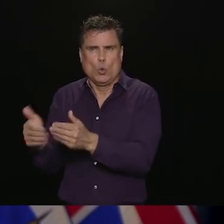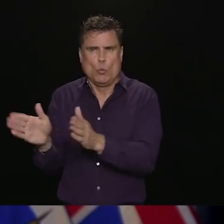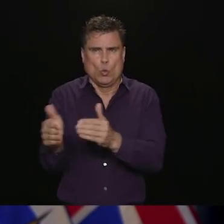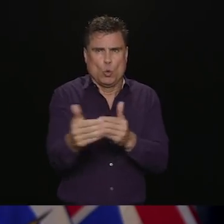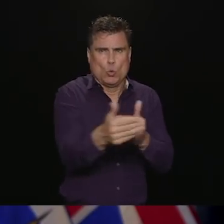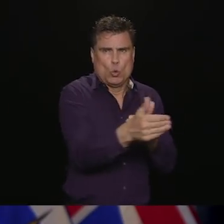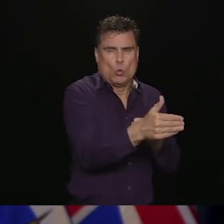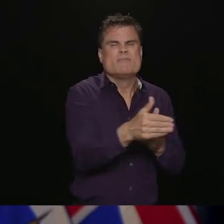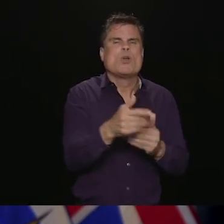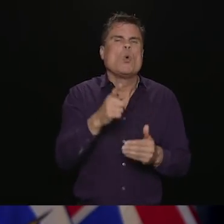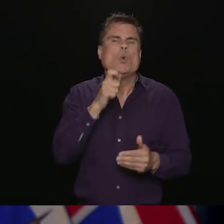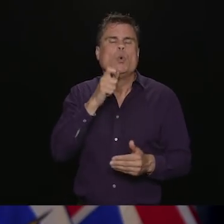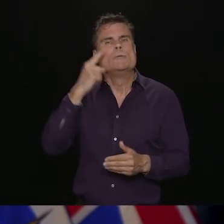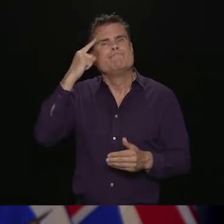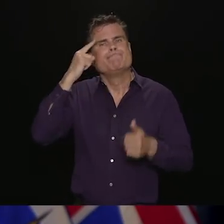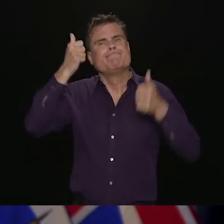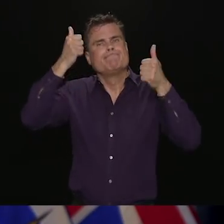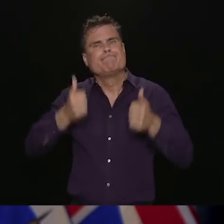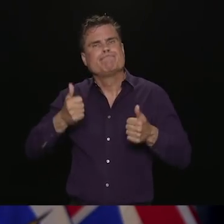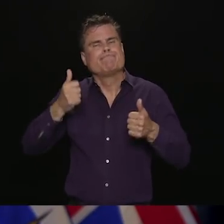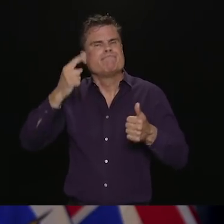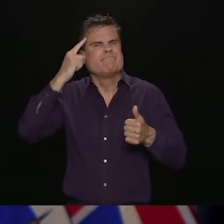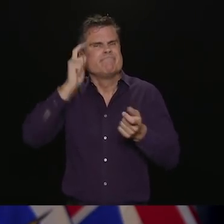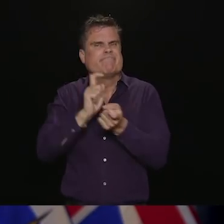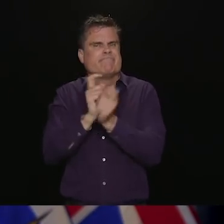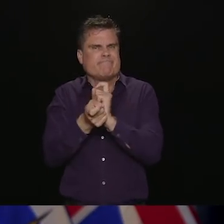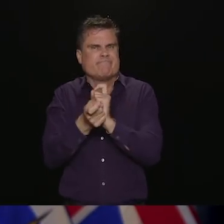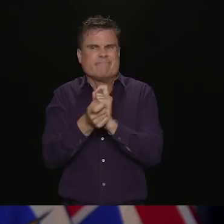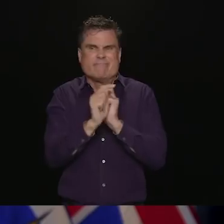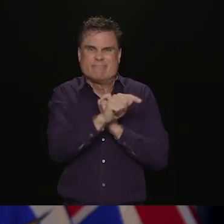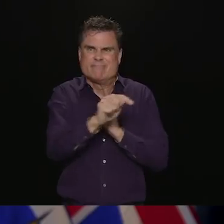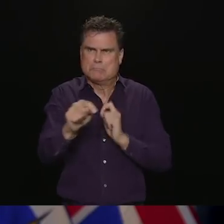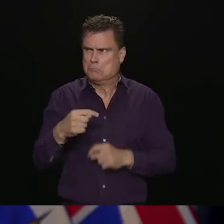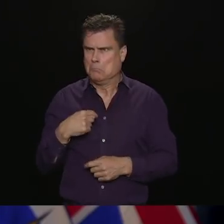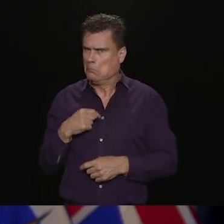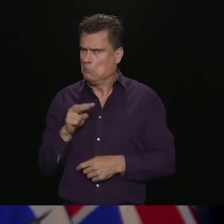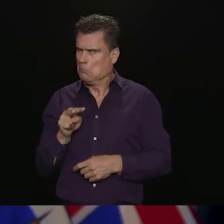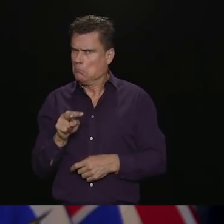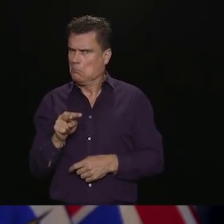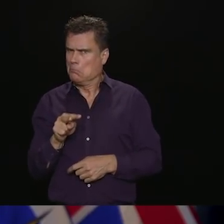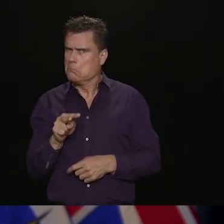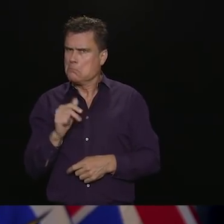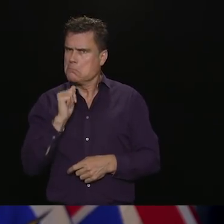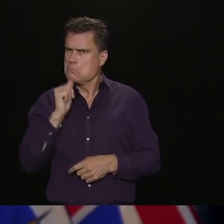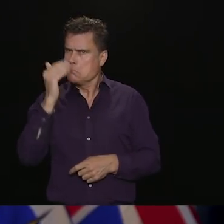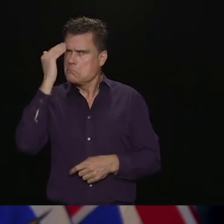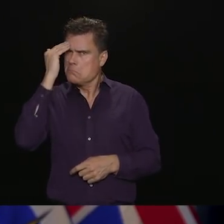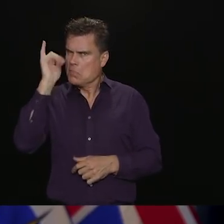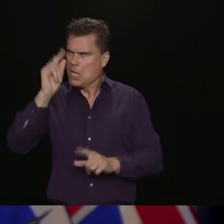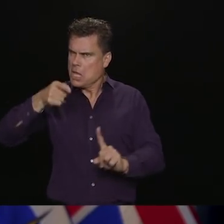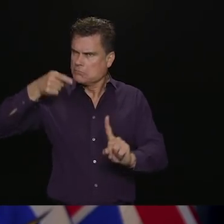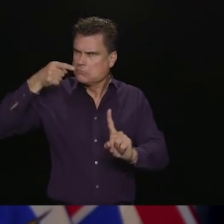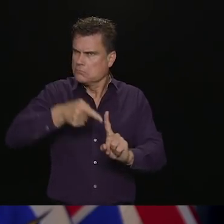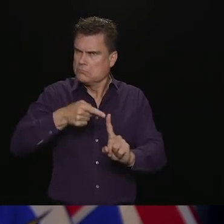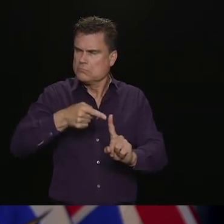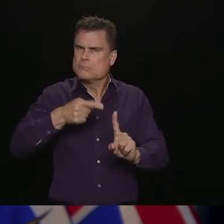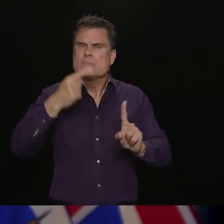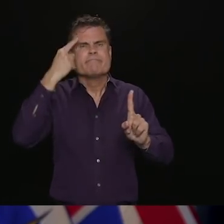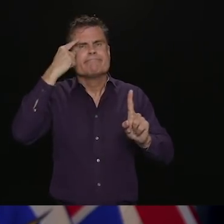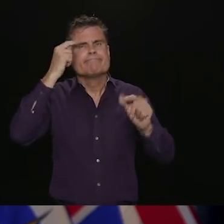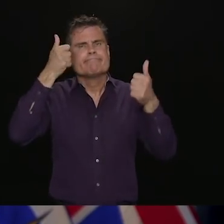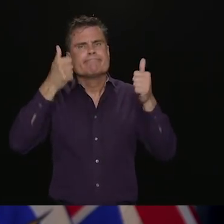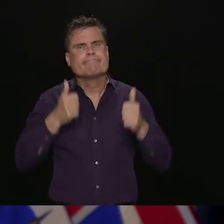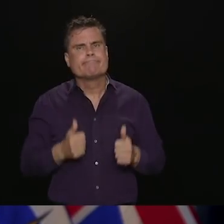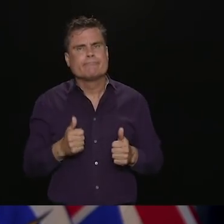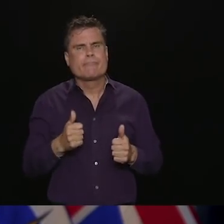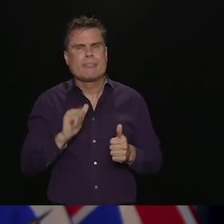But, you know, this is the challenge with this virus, that we learn from it every time one of these things happens. We have done